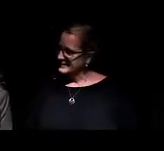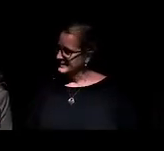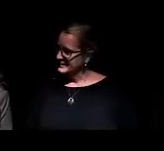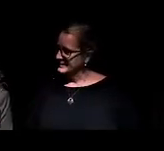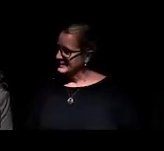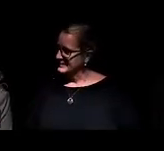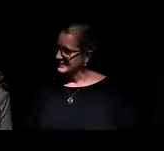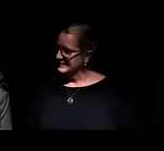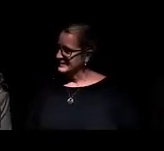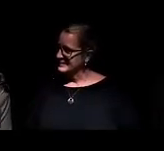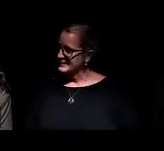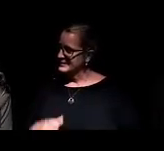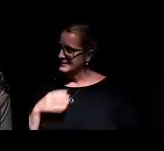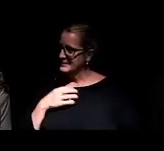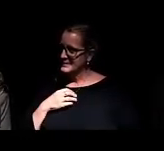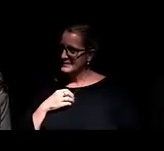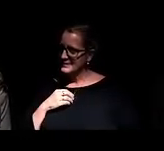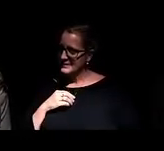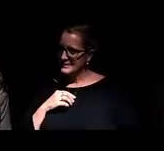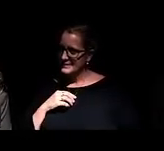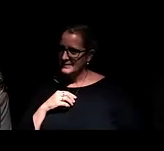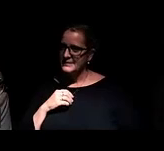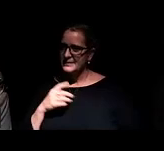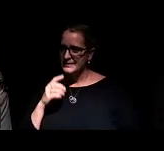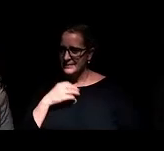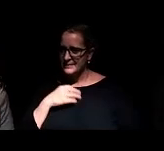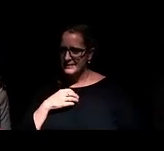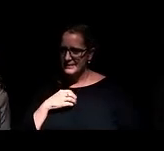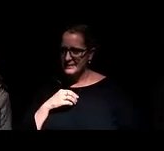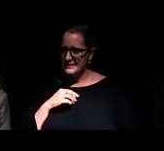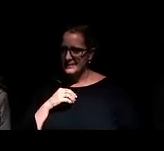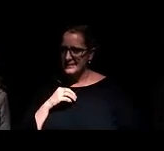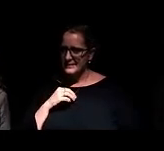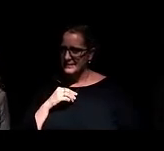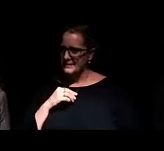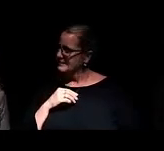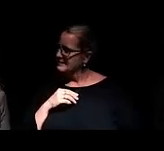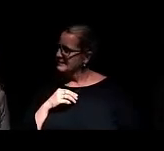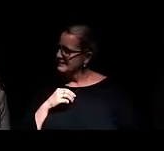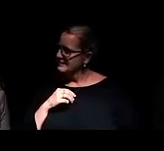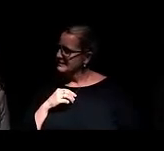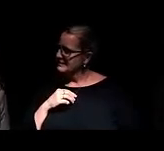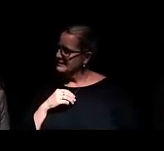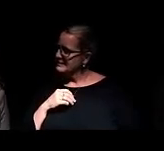Solar panel, that's a good question. So I actually don't know that, for example, in the Portland that it is